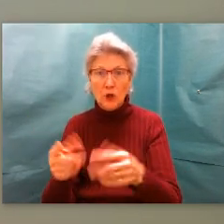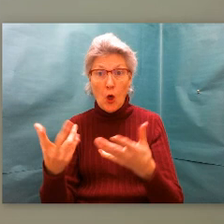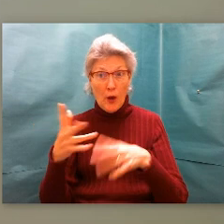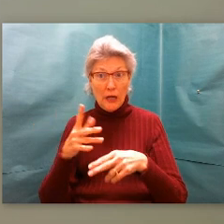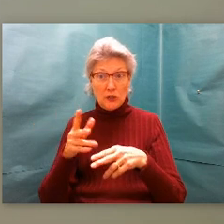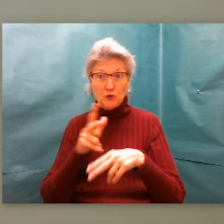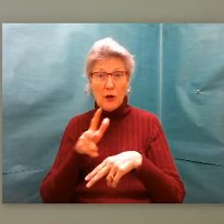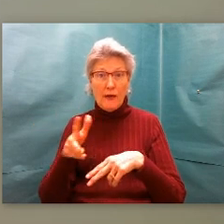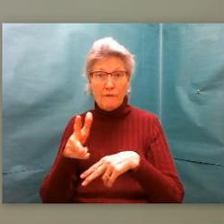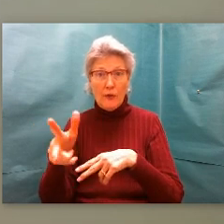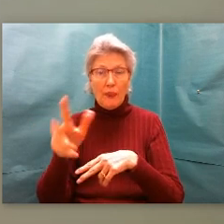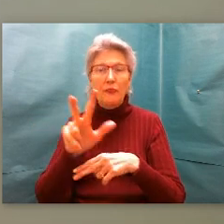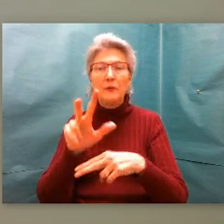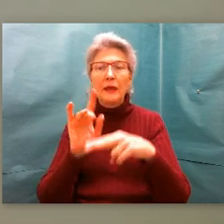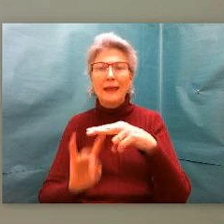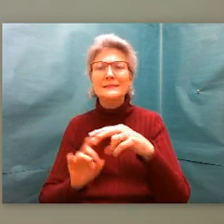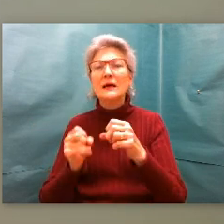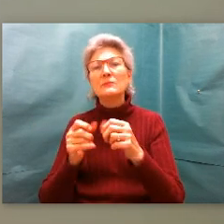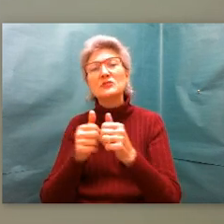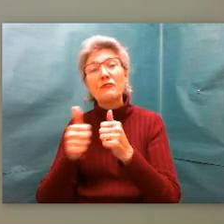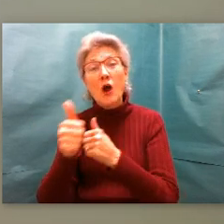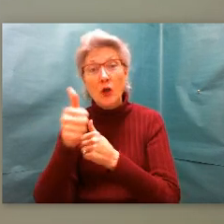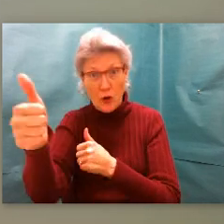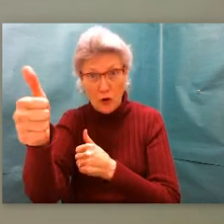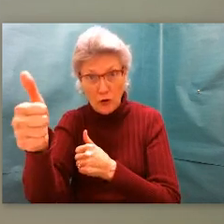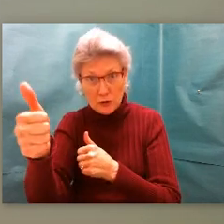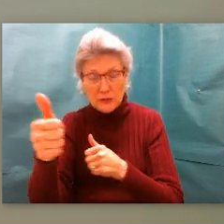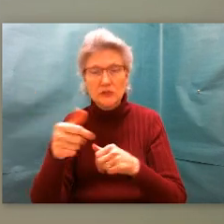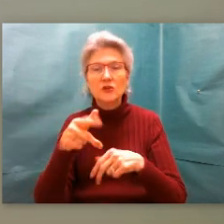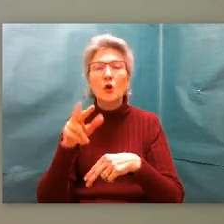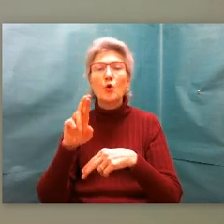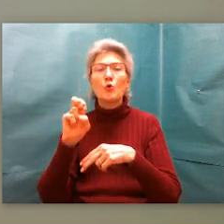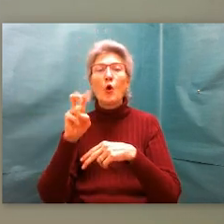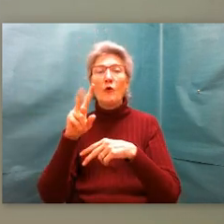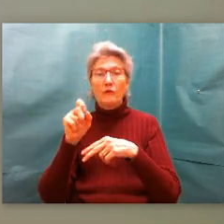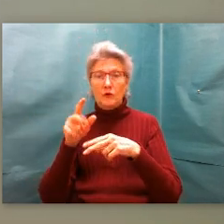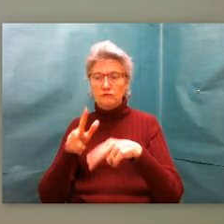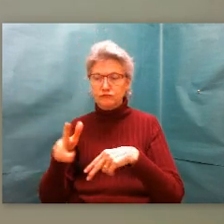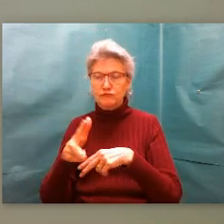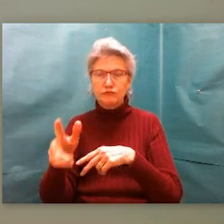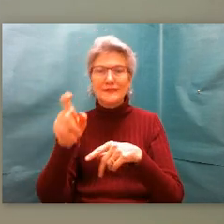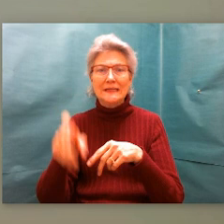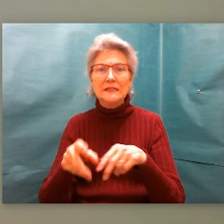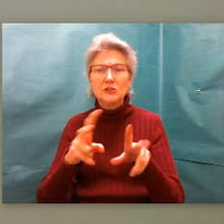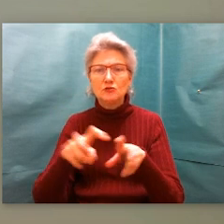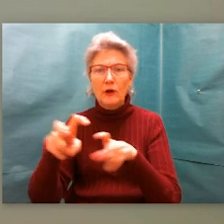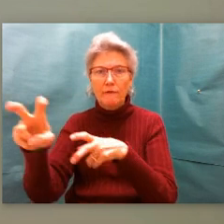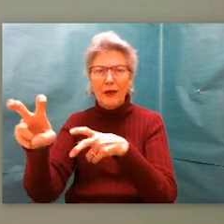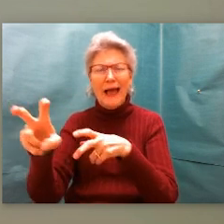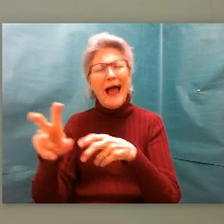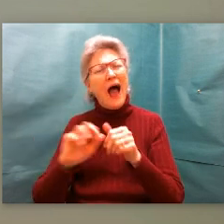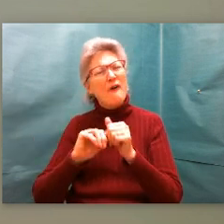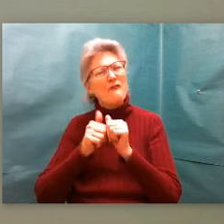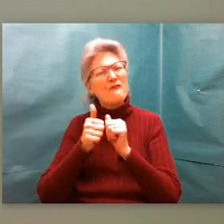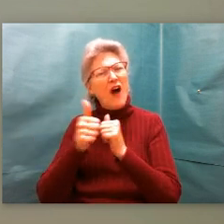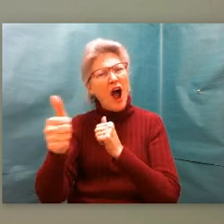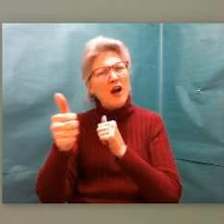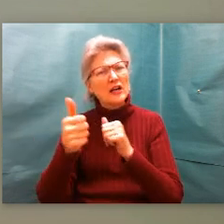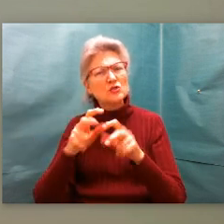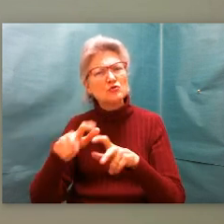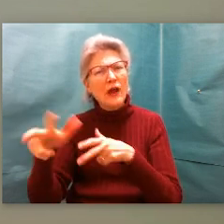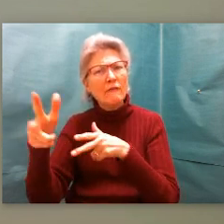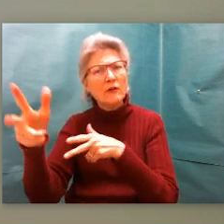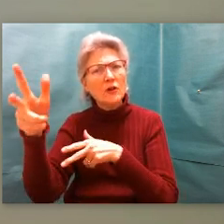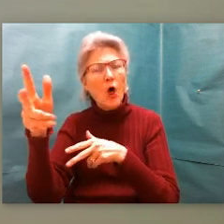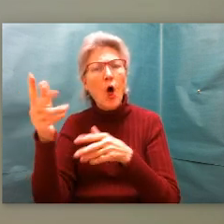the rover need to travel? So in this situation, we're looking at how far the rover has traveled and then seeing